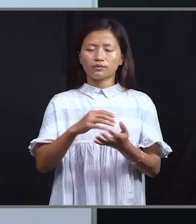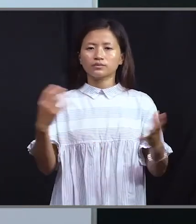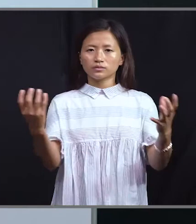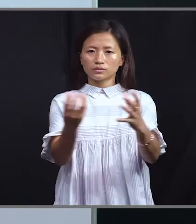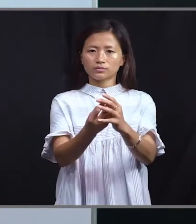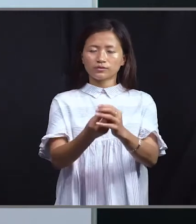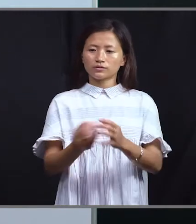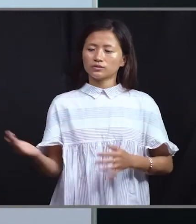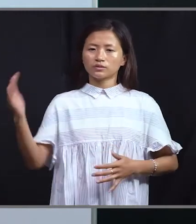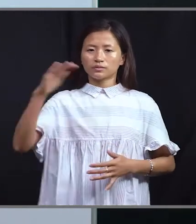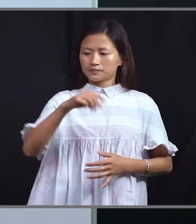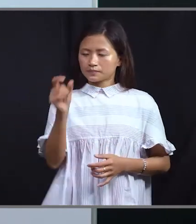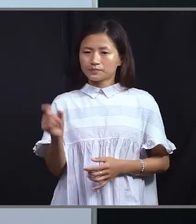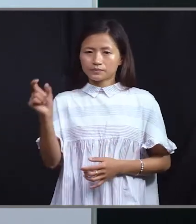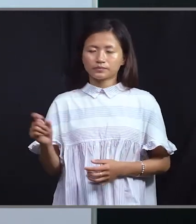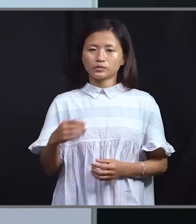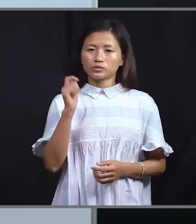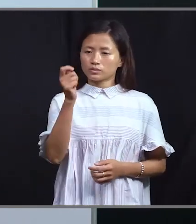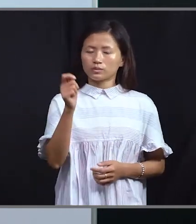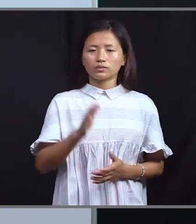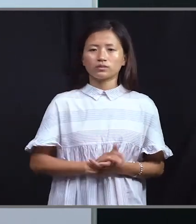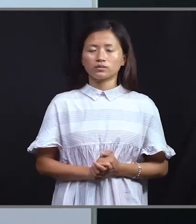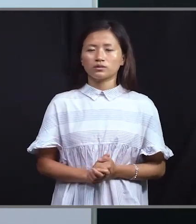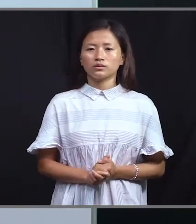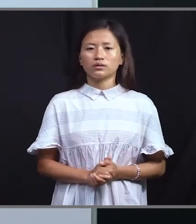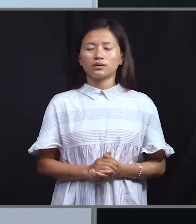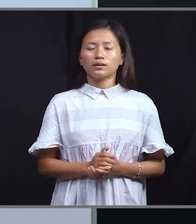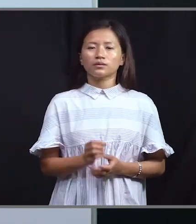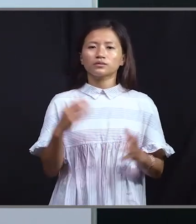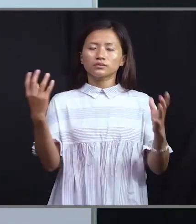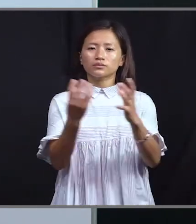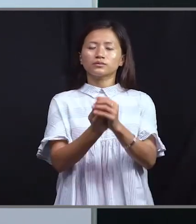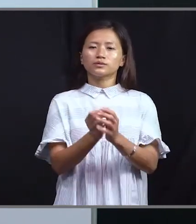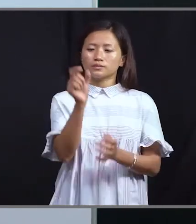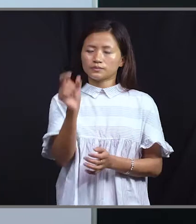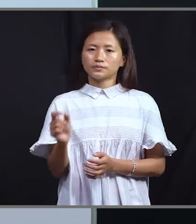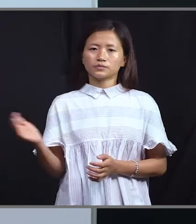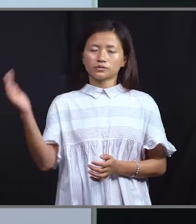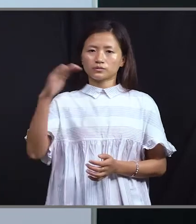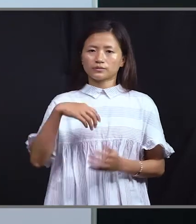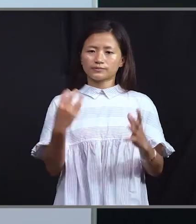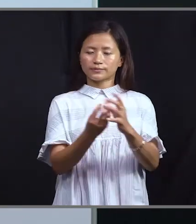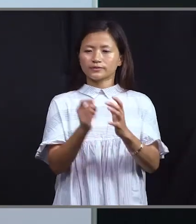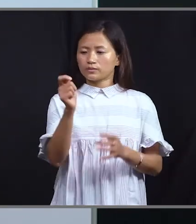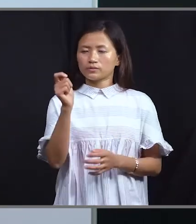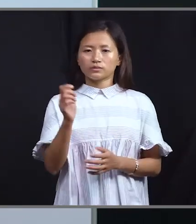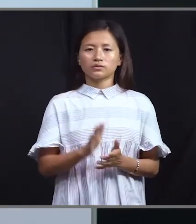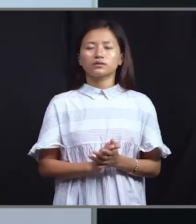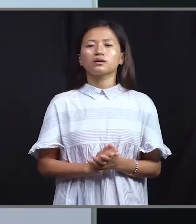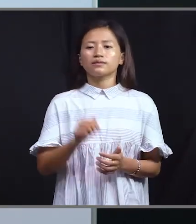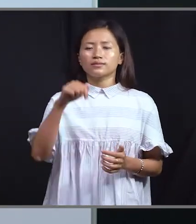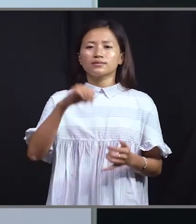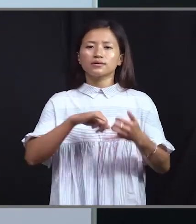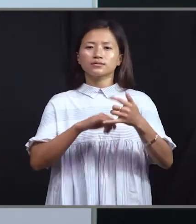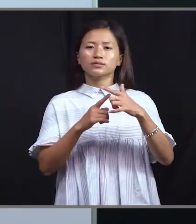group of people come together and work, isn't it? Group of people come together and work for a common cause. Now, when we say staffing,